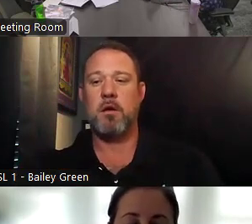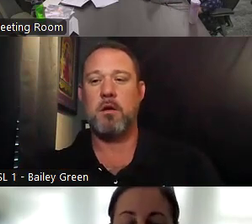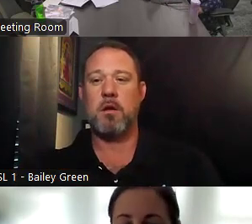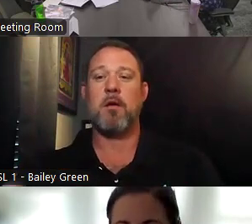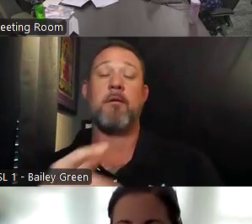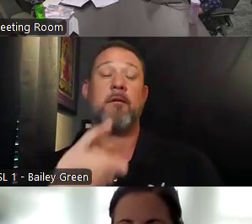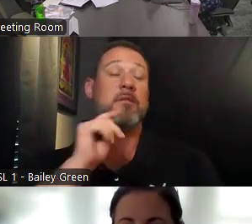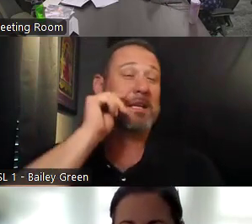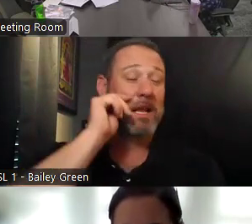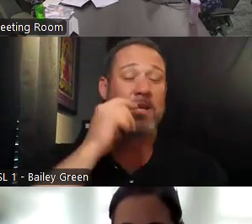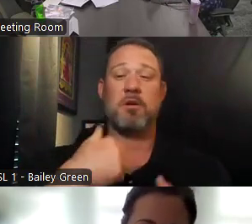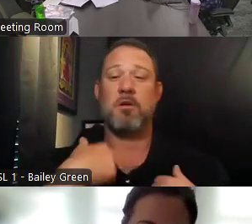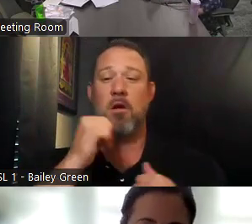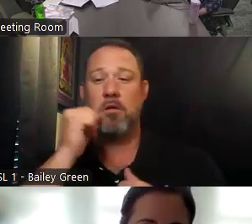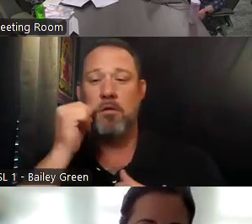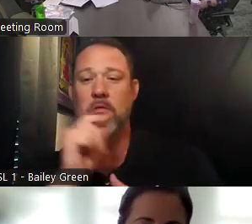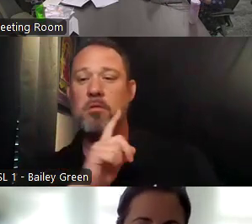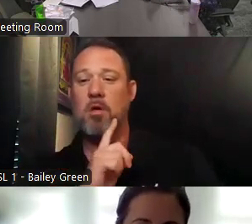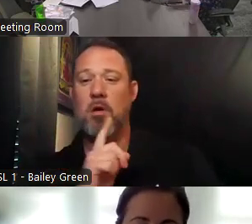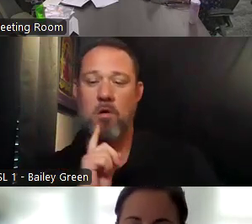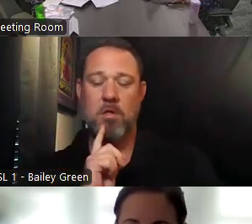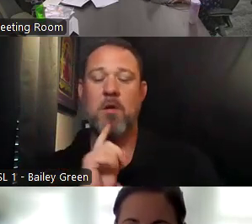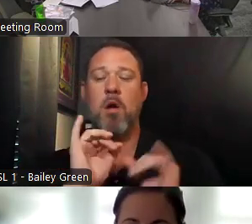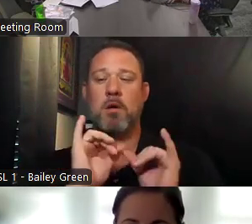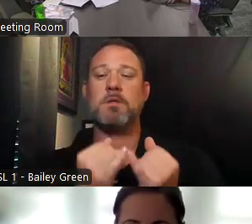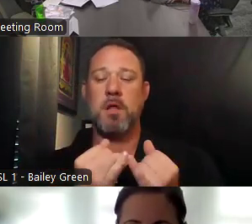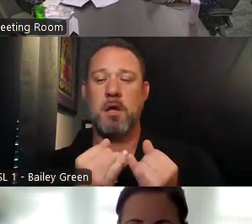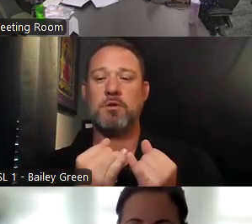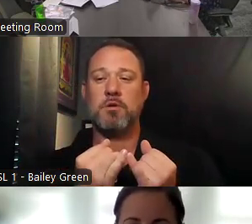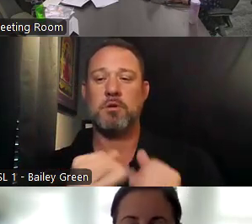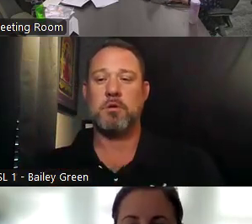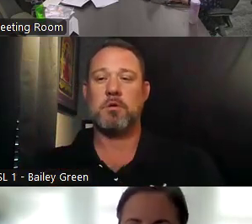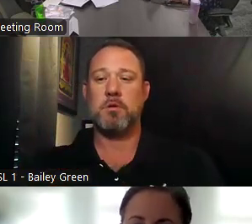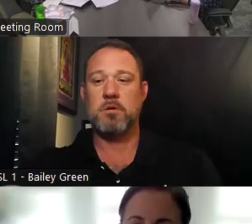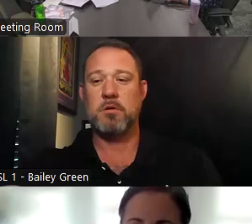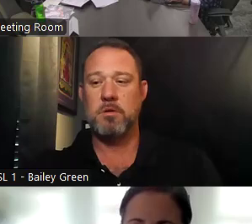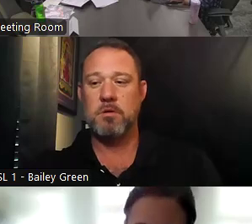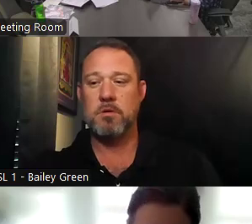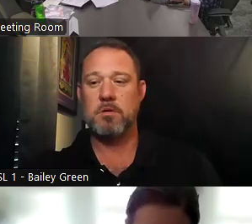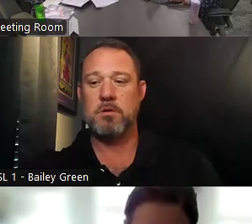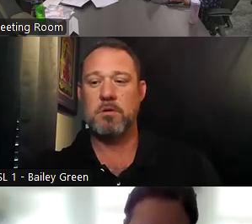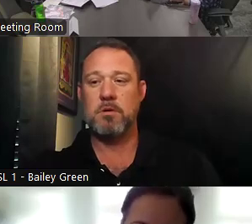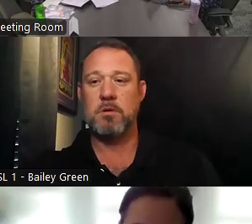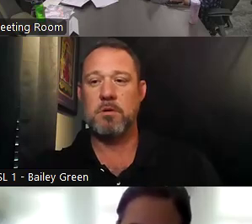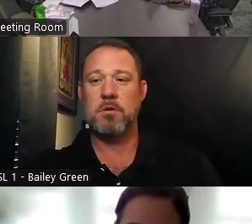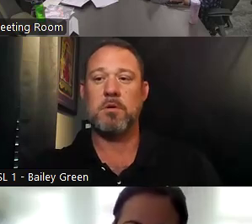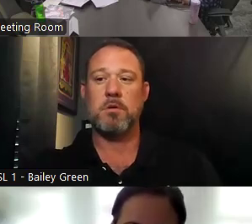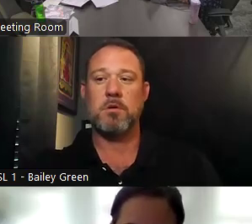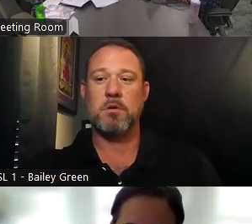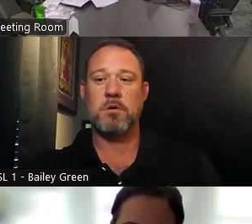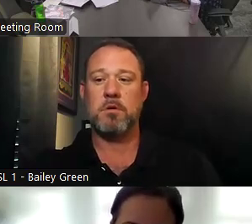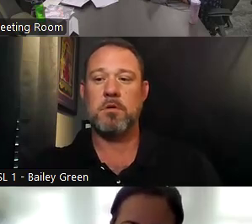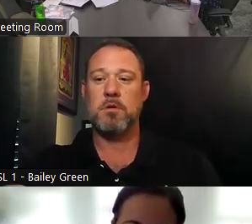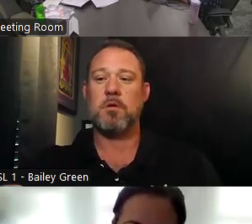adults are struggling with loneliness and/or isolation. And these numbers you'll see represented not just